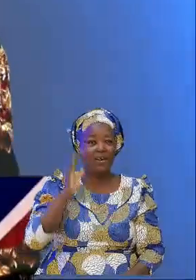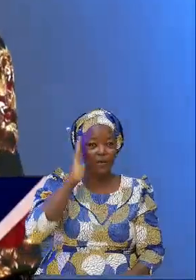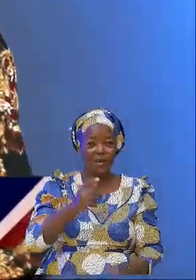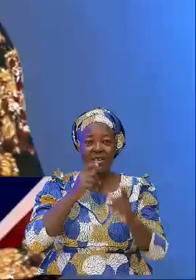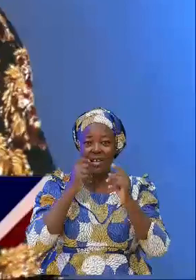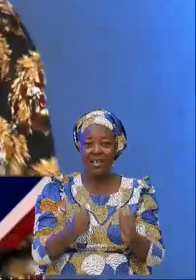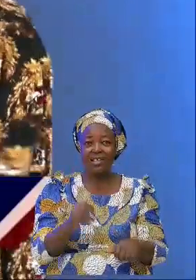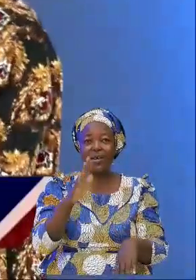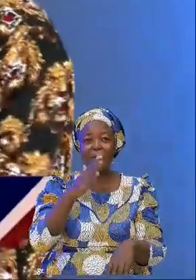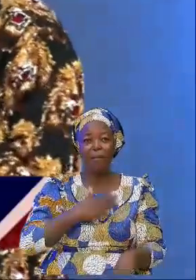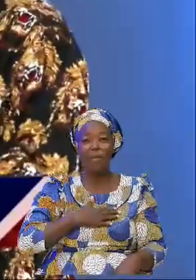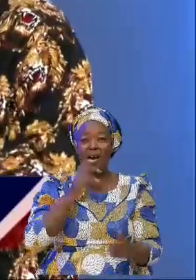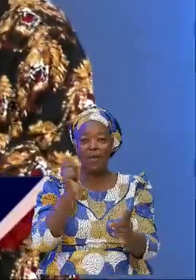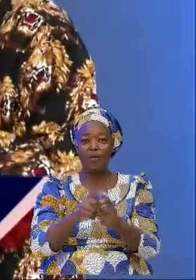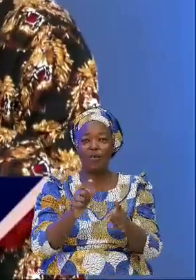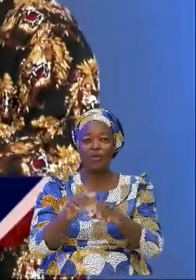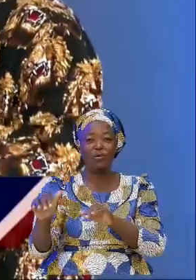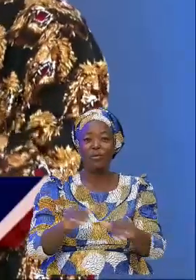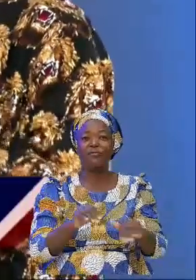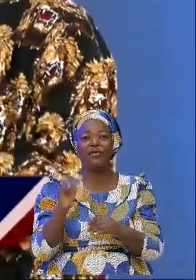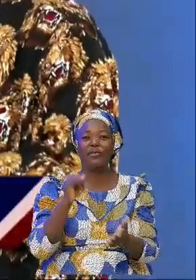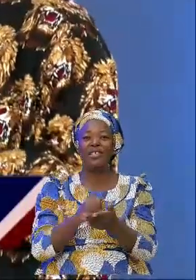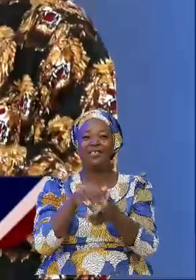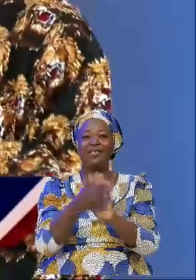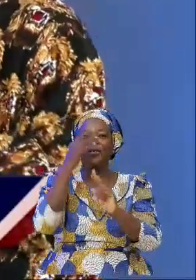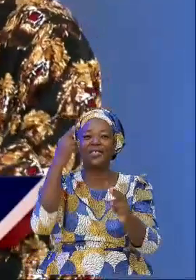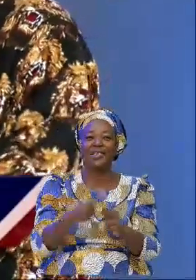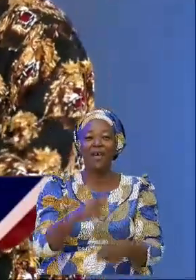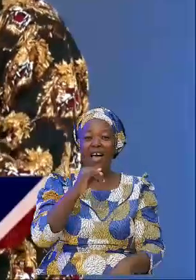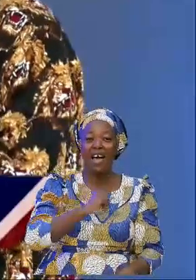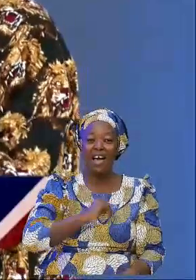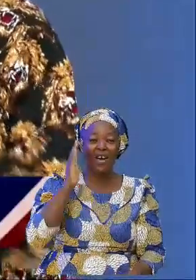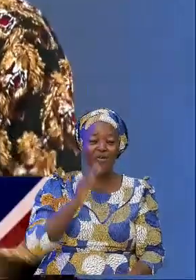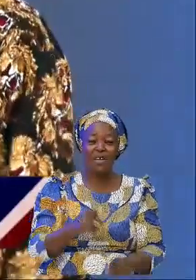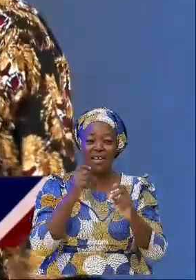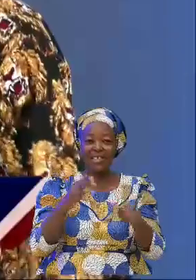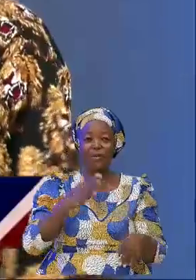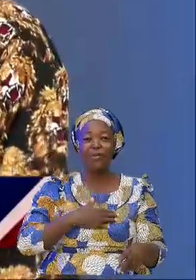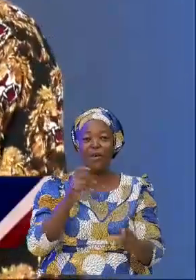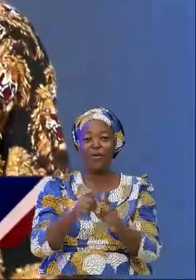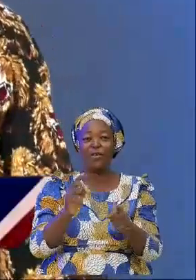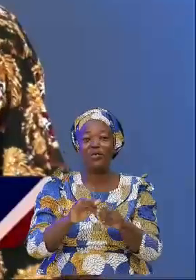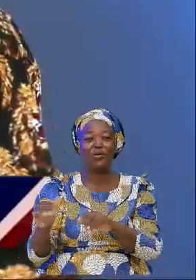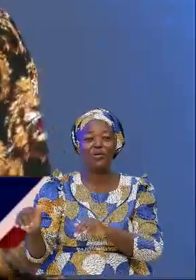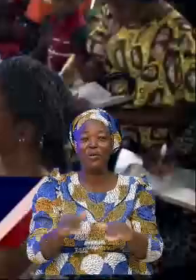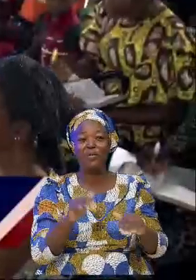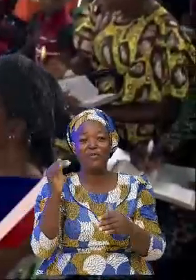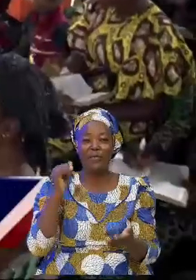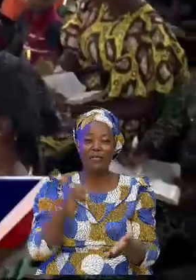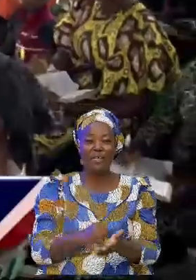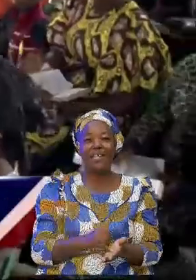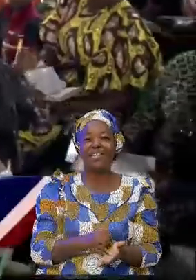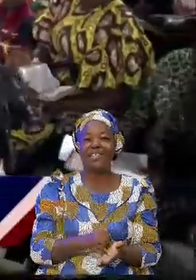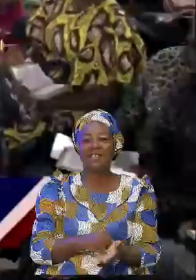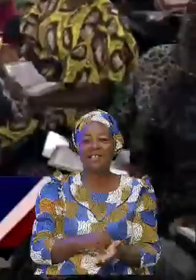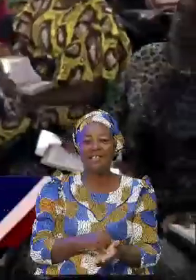well, for I will hasten my word to perform it.